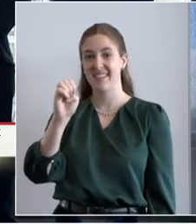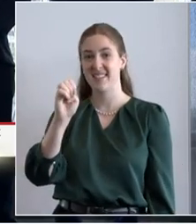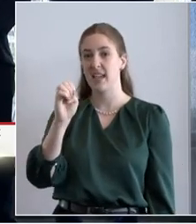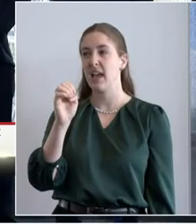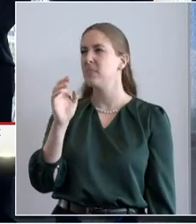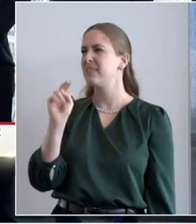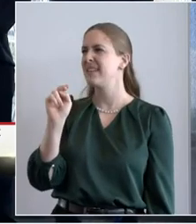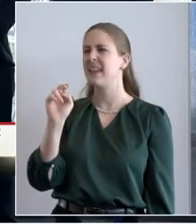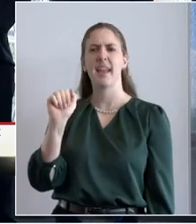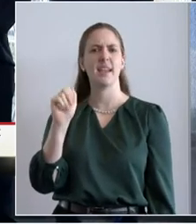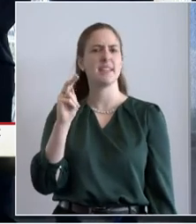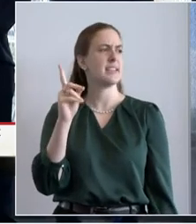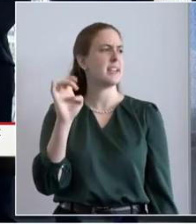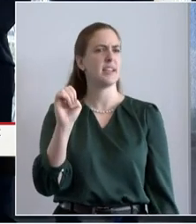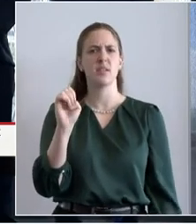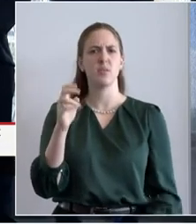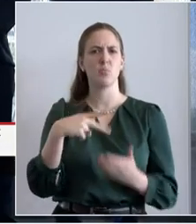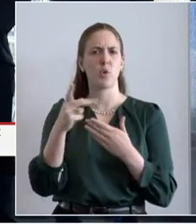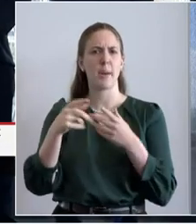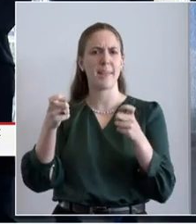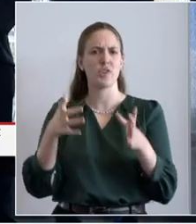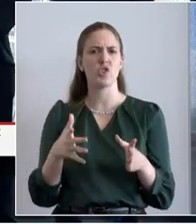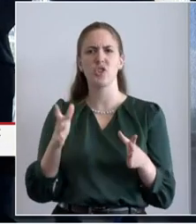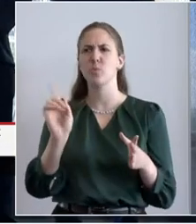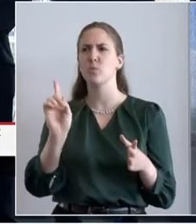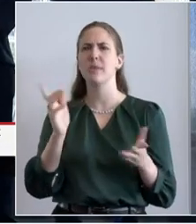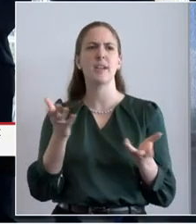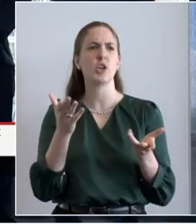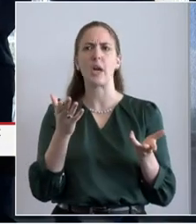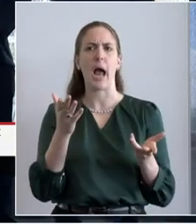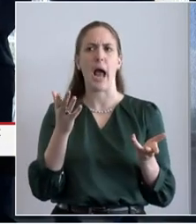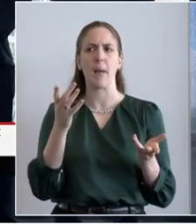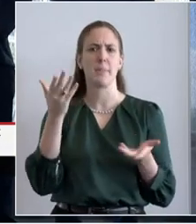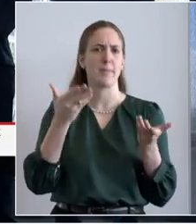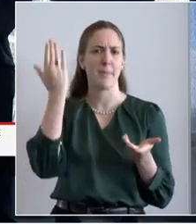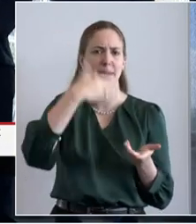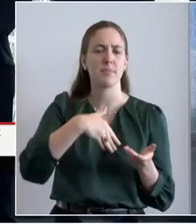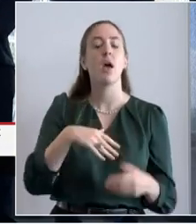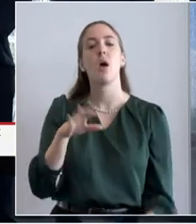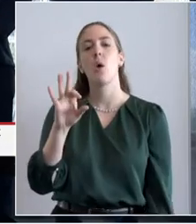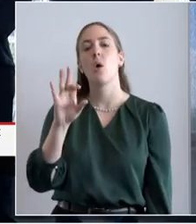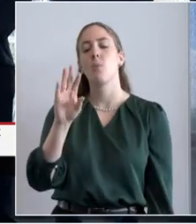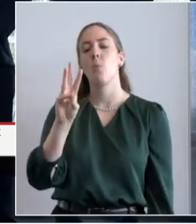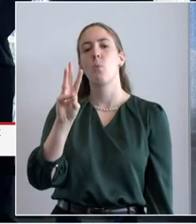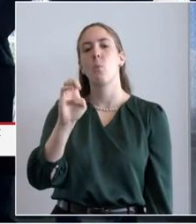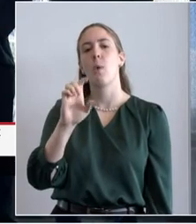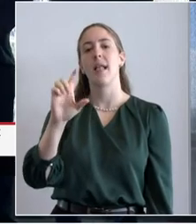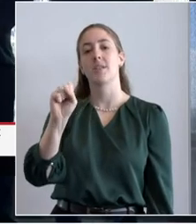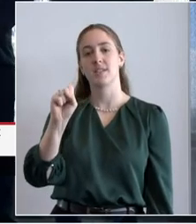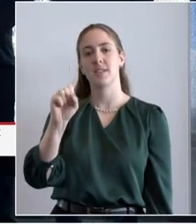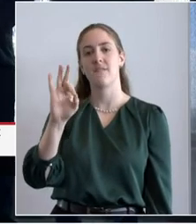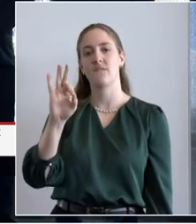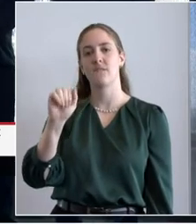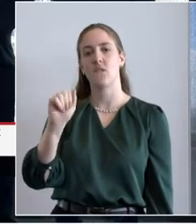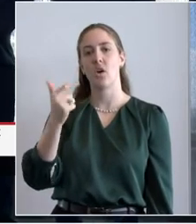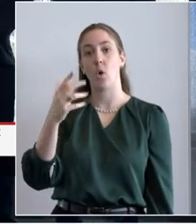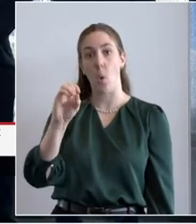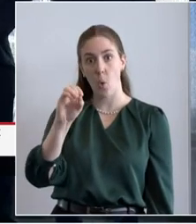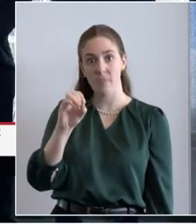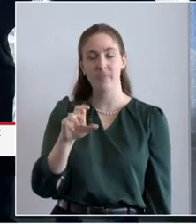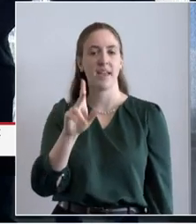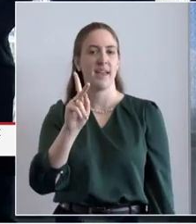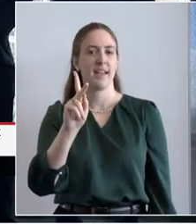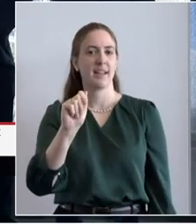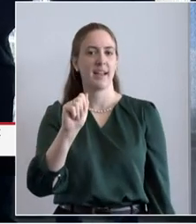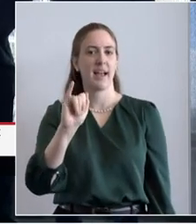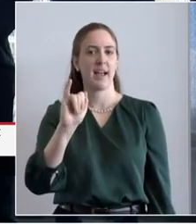come in. She's our program manager at J.P. Morgan Chase, and also Wells Fargo Bank, and then Kaiser Permanente. Laura, where are you